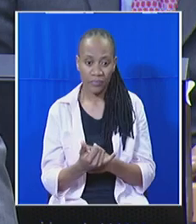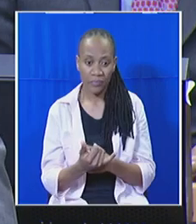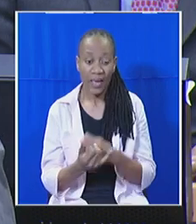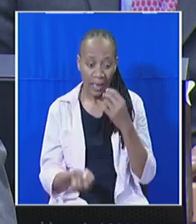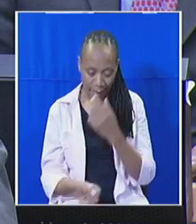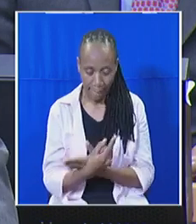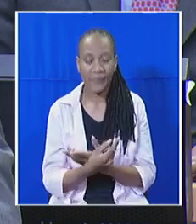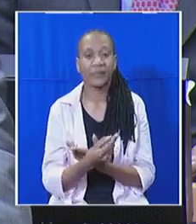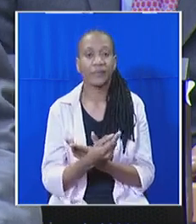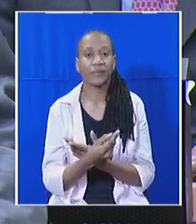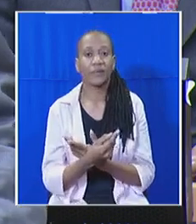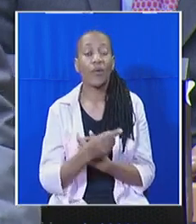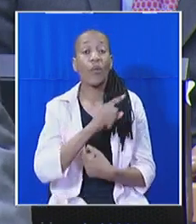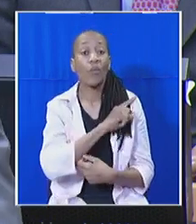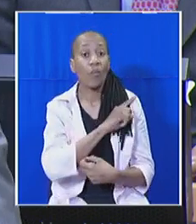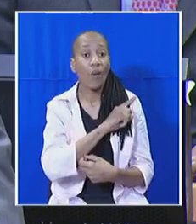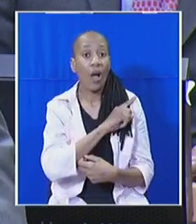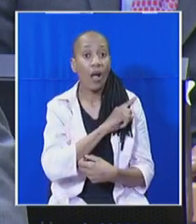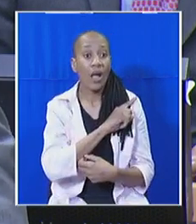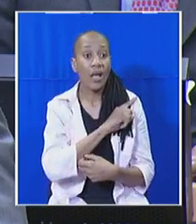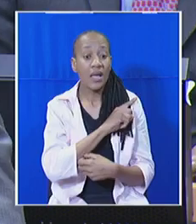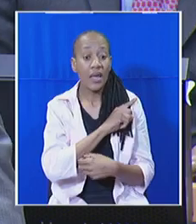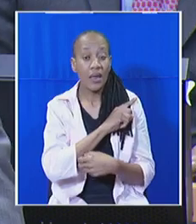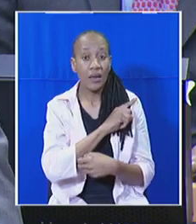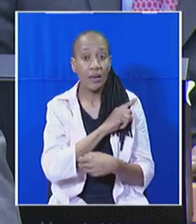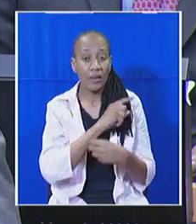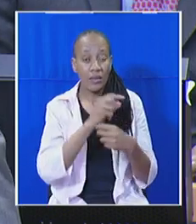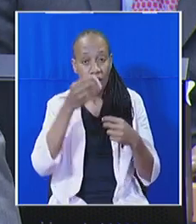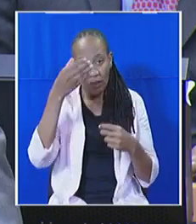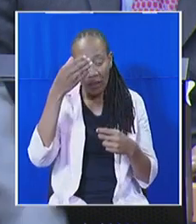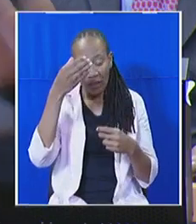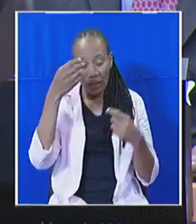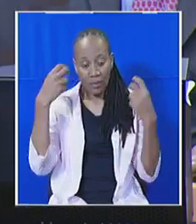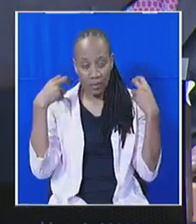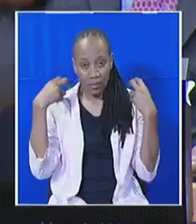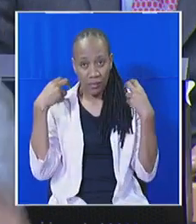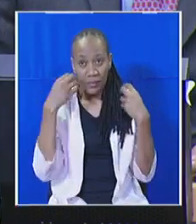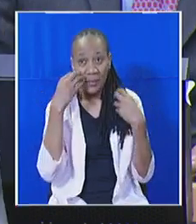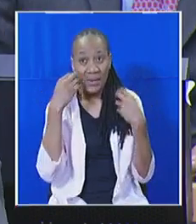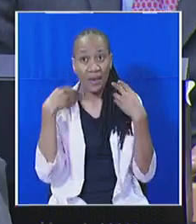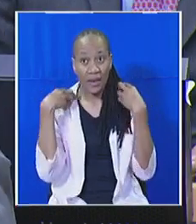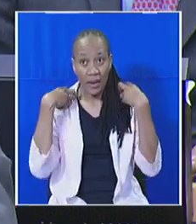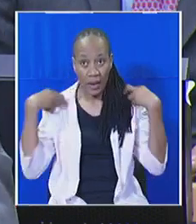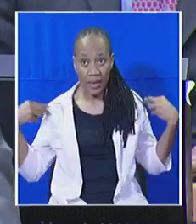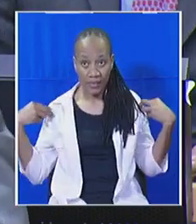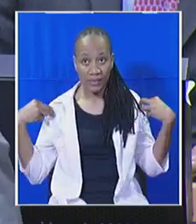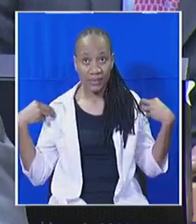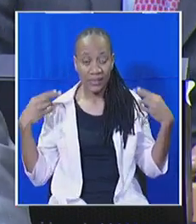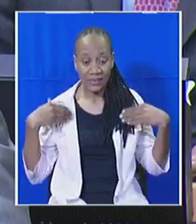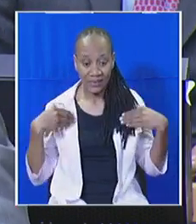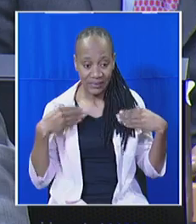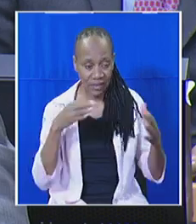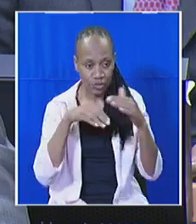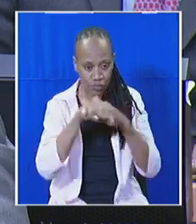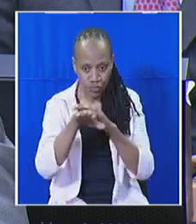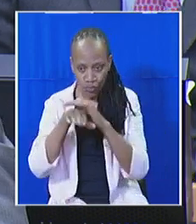taken to start training nurses at universities, whereby the departments of health in provinces start